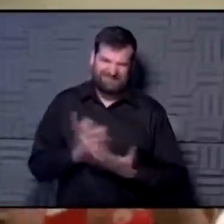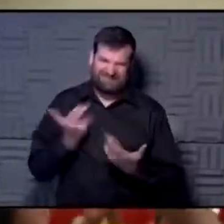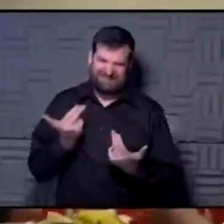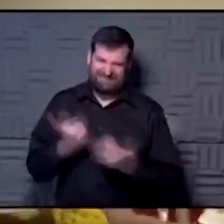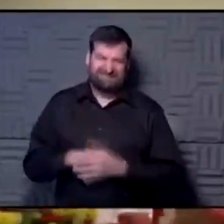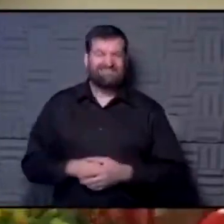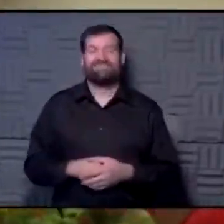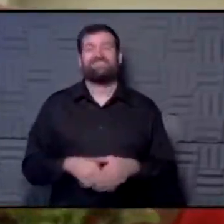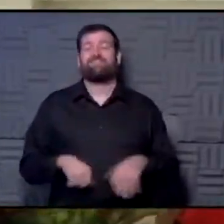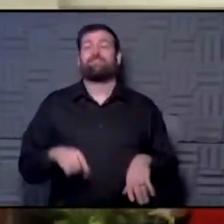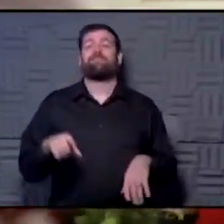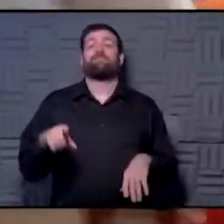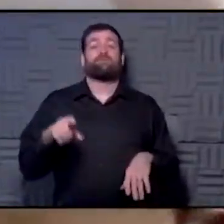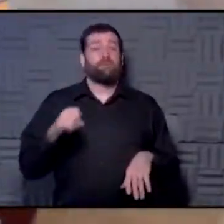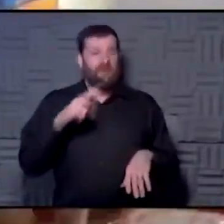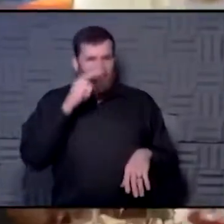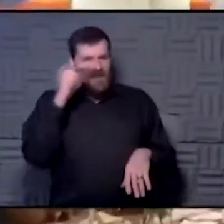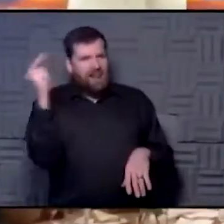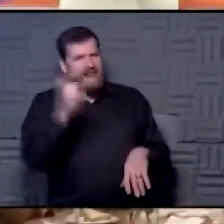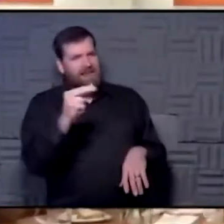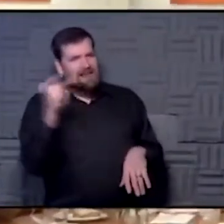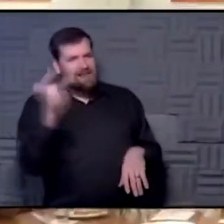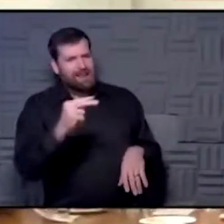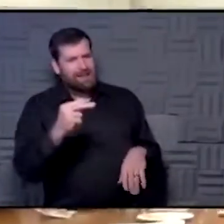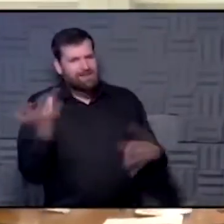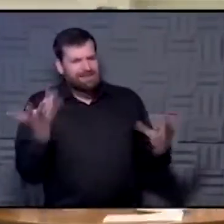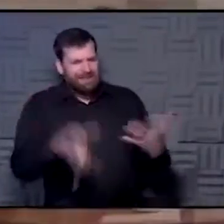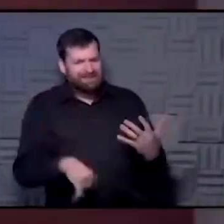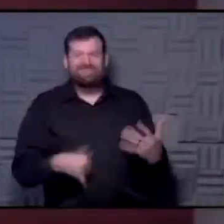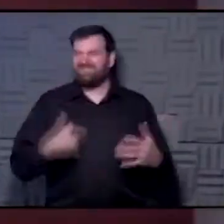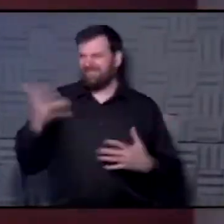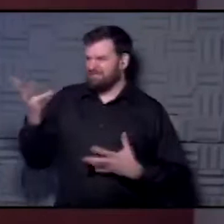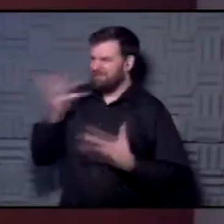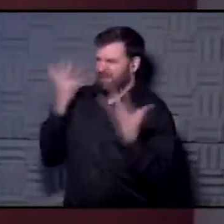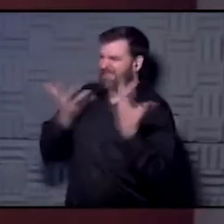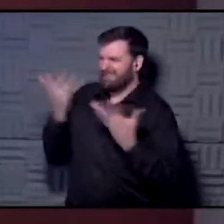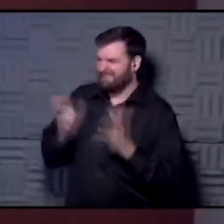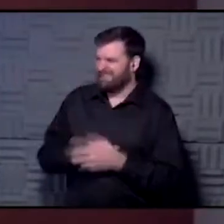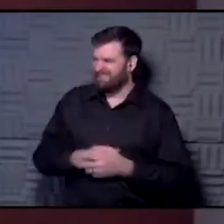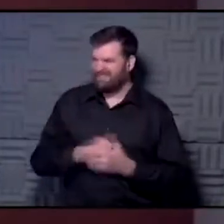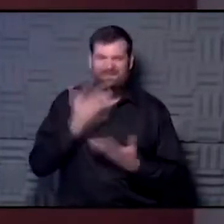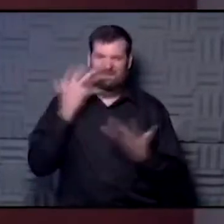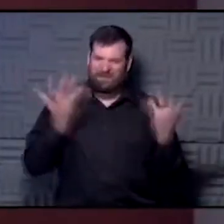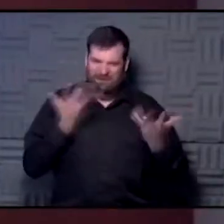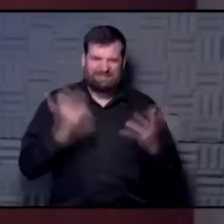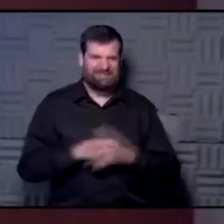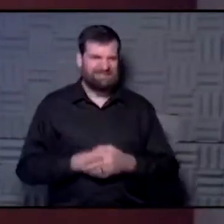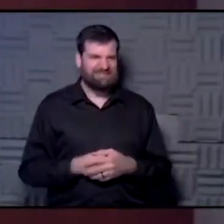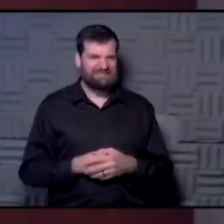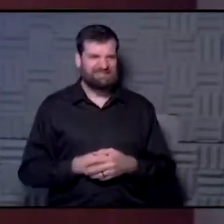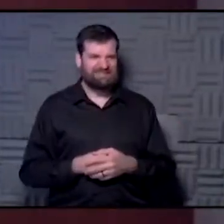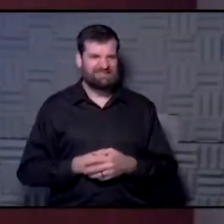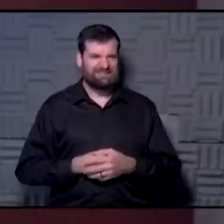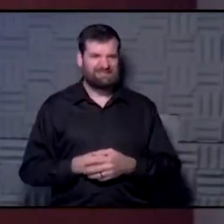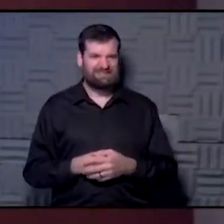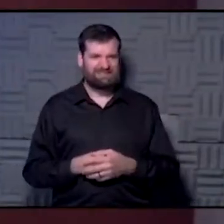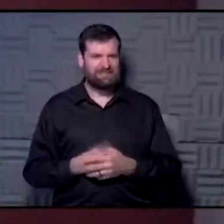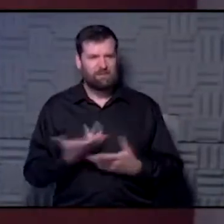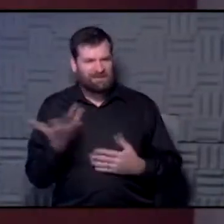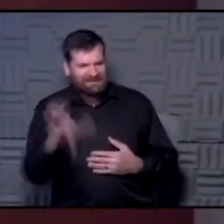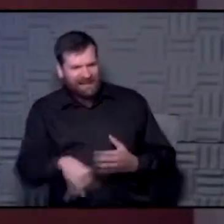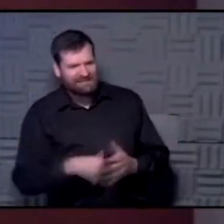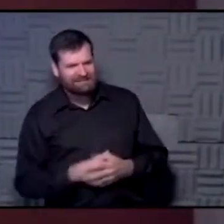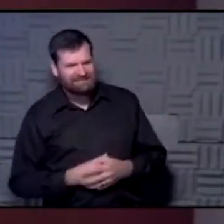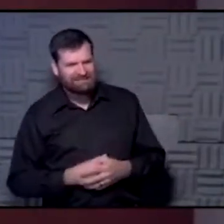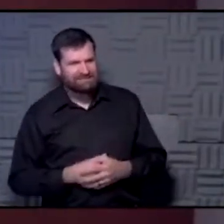So you said that look at you, look at this. What is this? This is embarrassing, is what this is. Yeah, what happened there? Well, what is